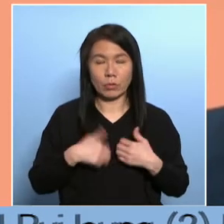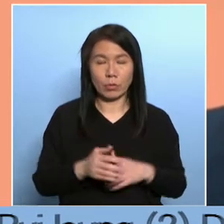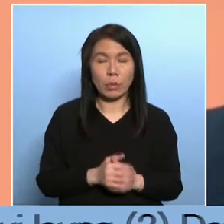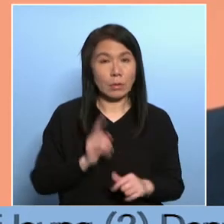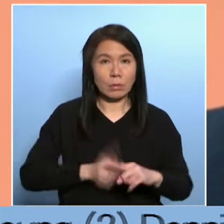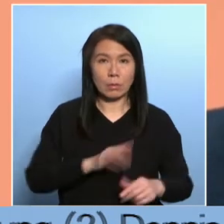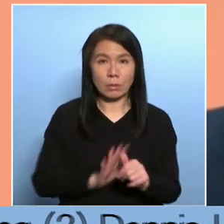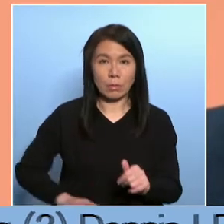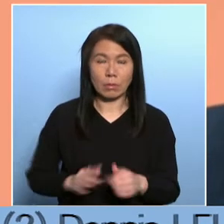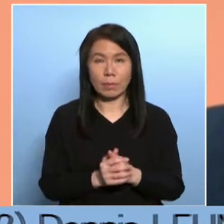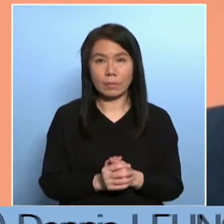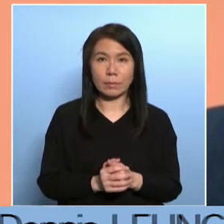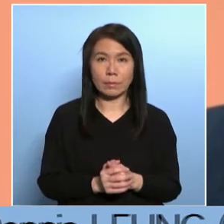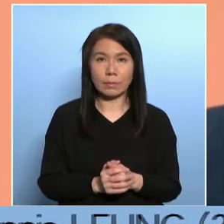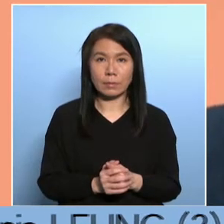fresh vegetables.